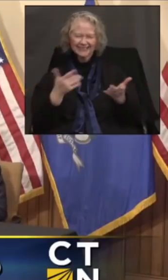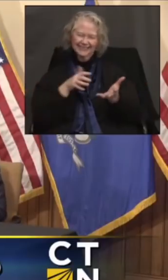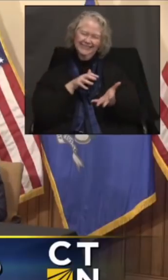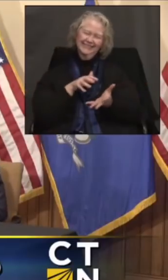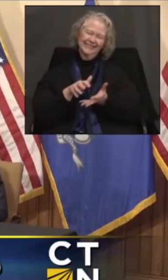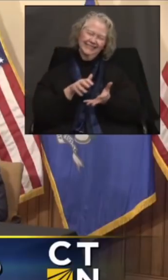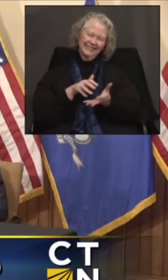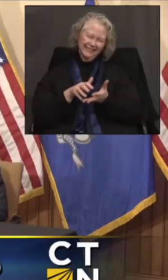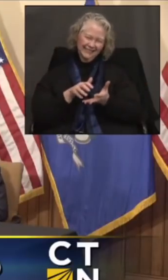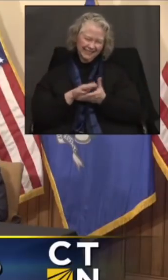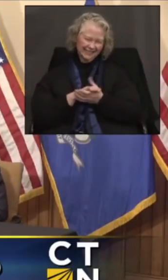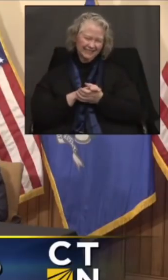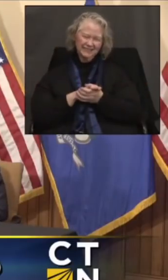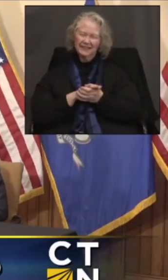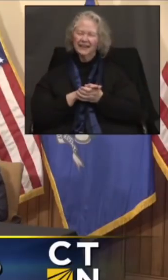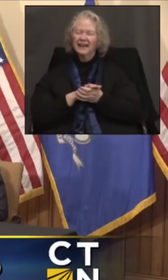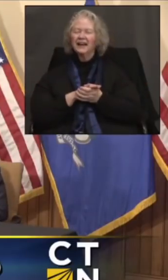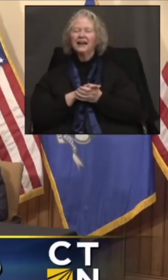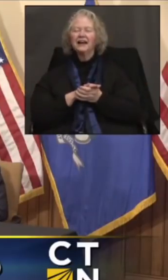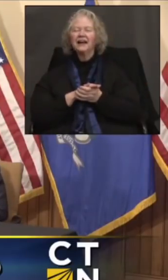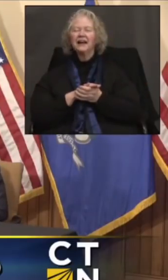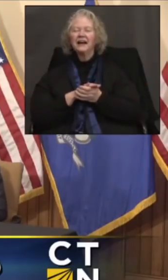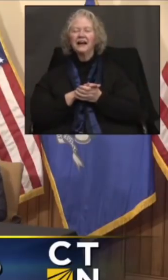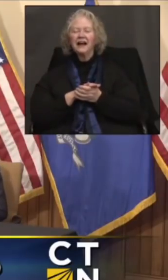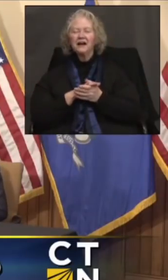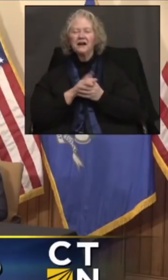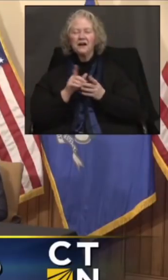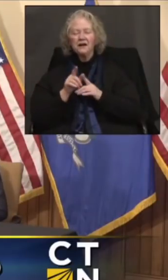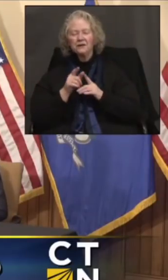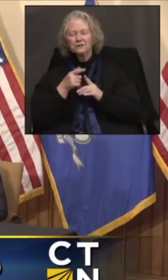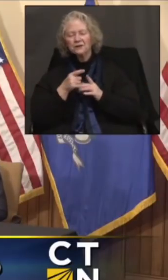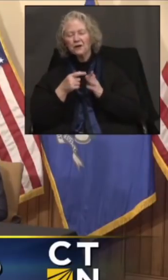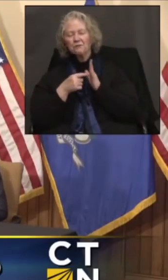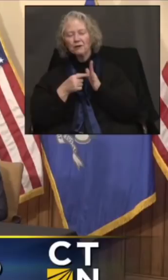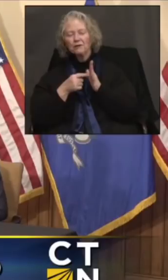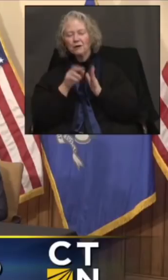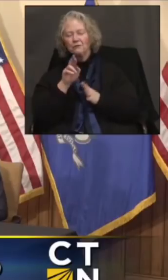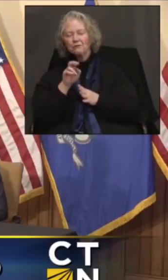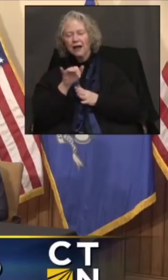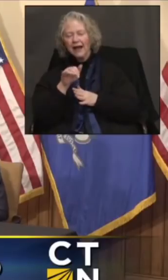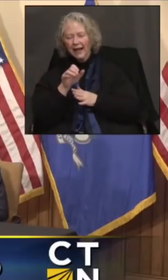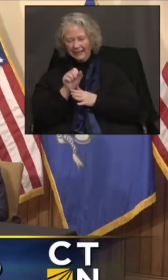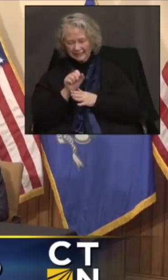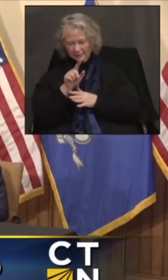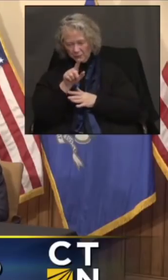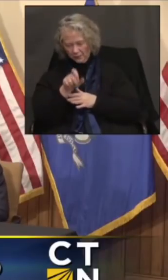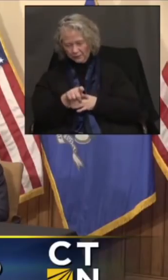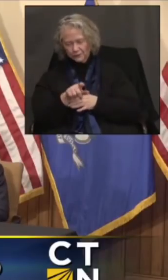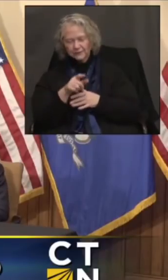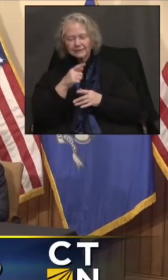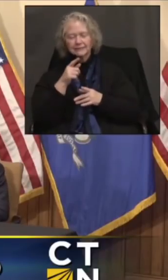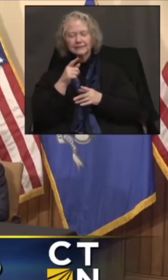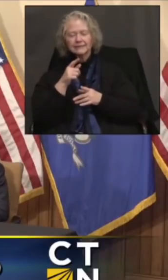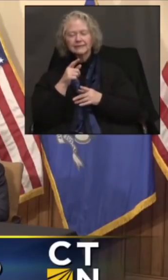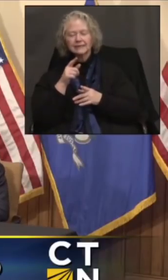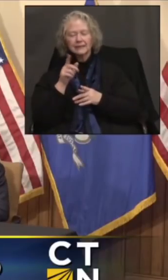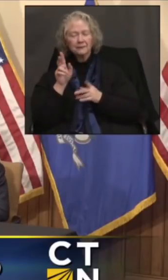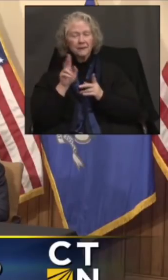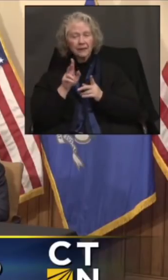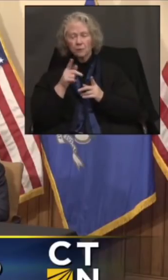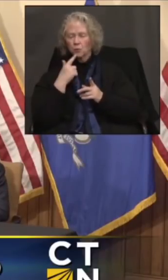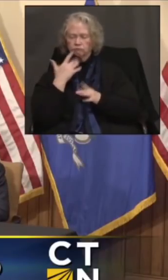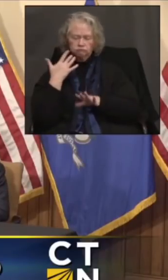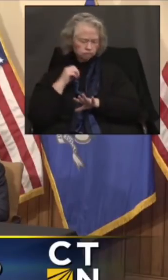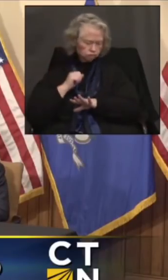I got a question for Representative Reyes. What are you hearing from folks who say they don't want to get